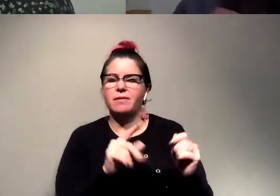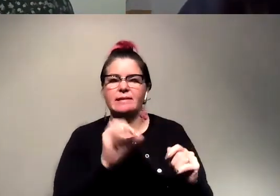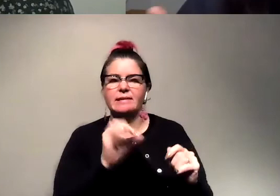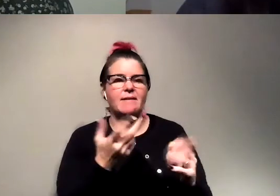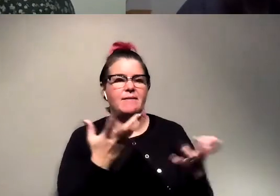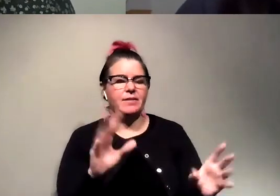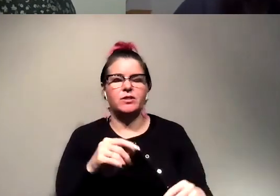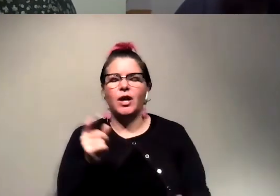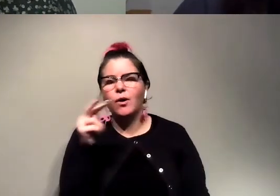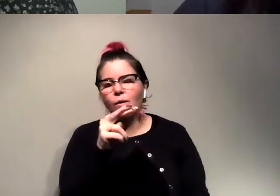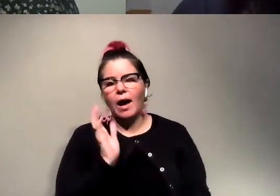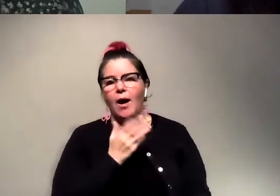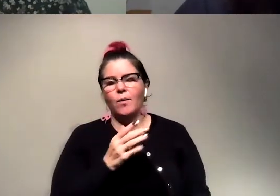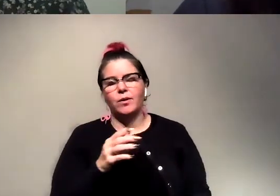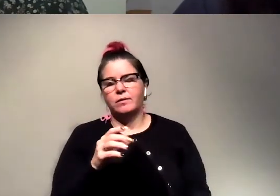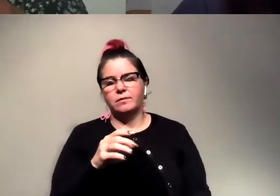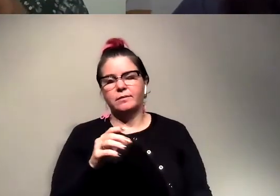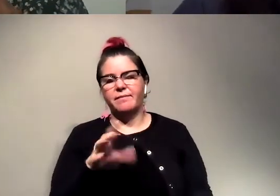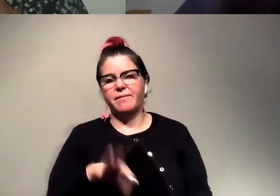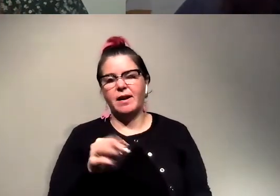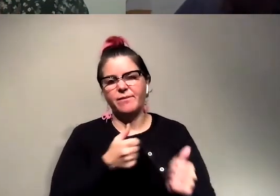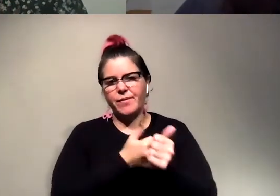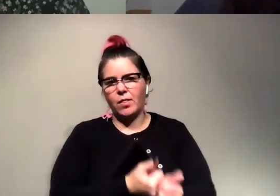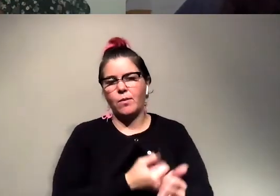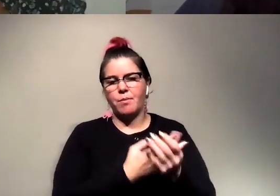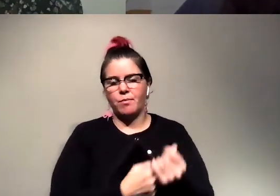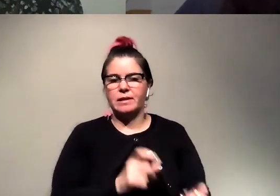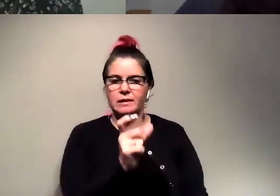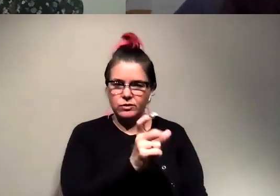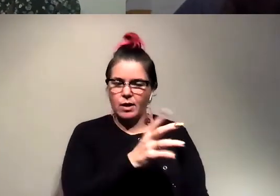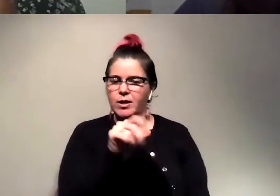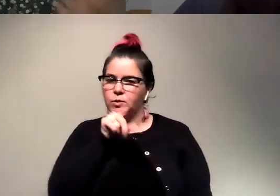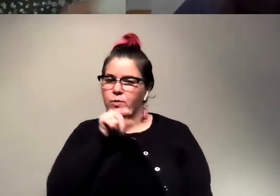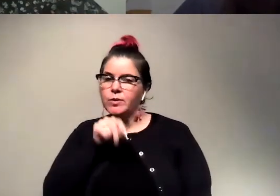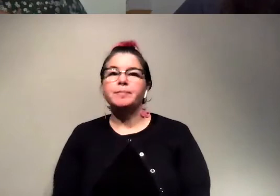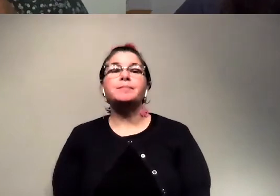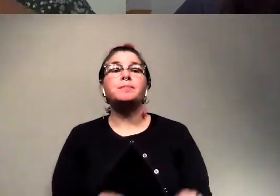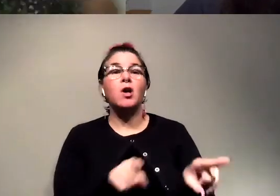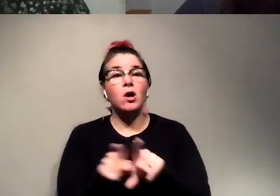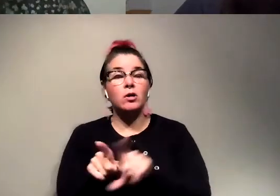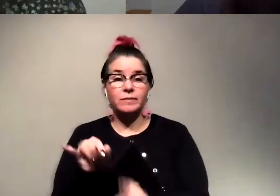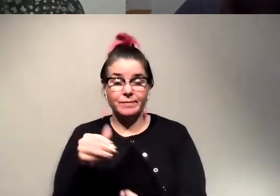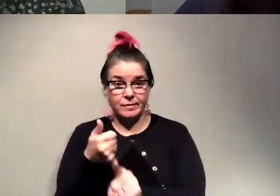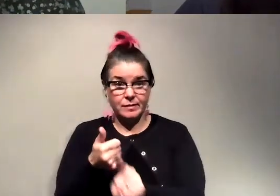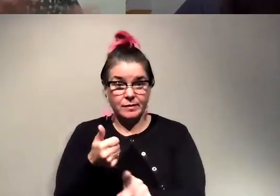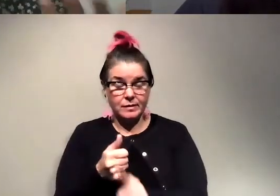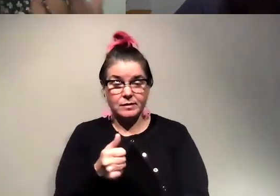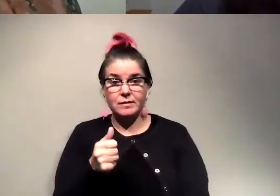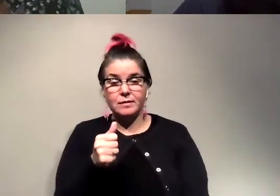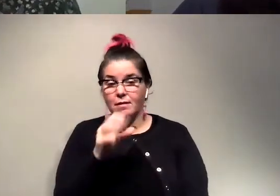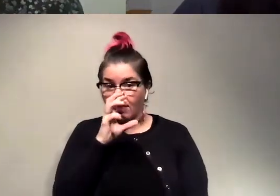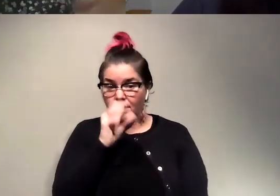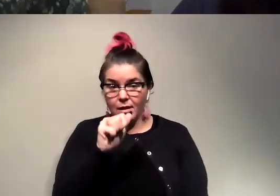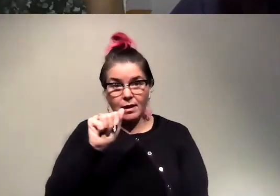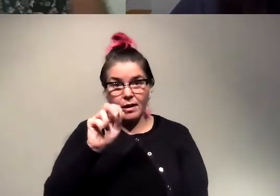you can always go there and look at that too. So follow Chelsea on both of those things. And also, if you are really into anoles